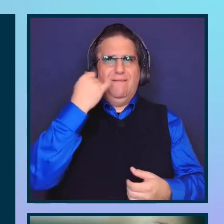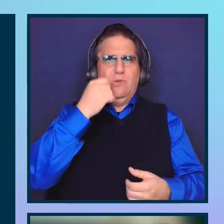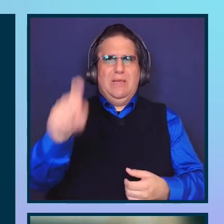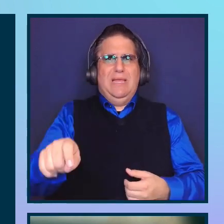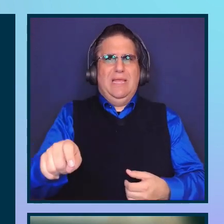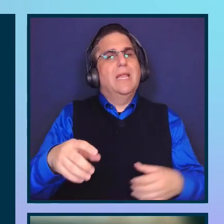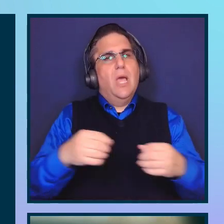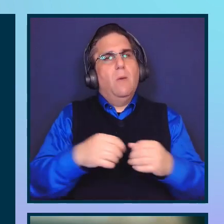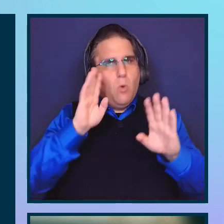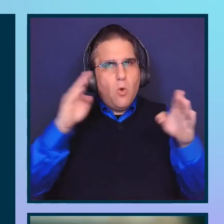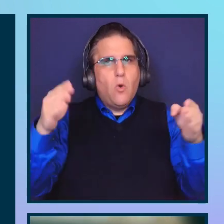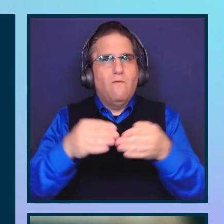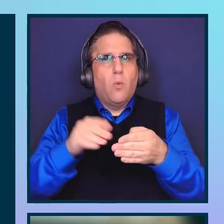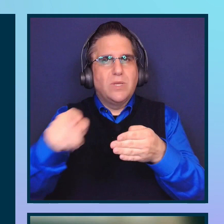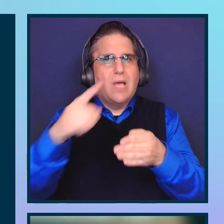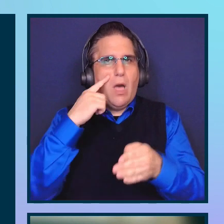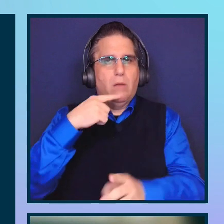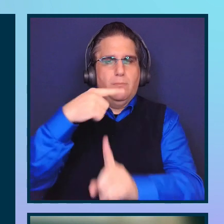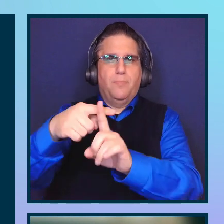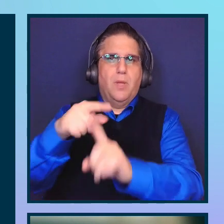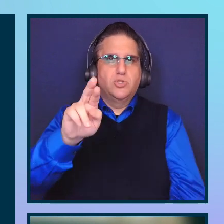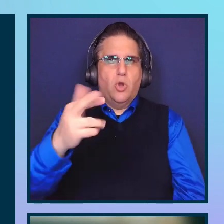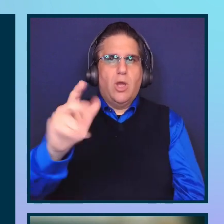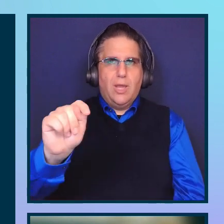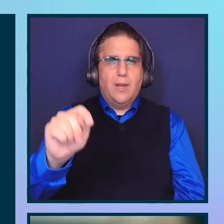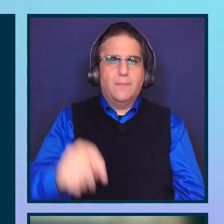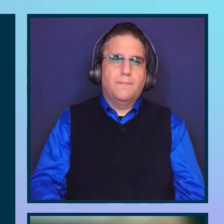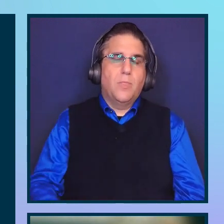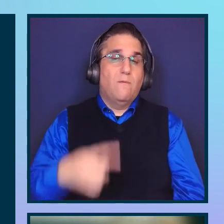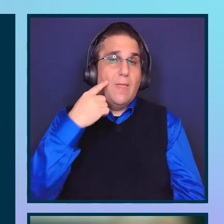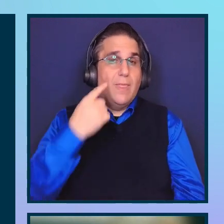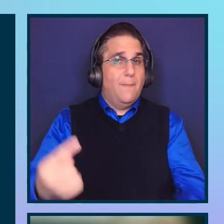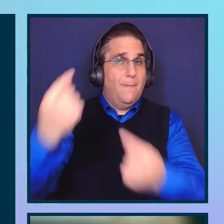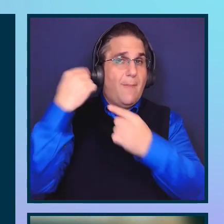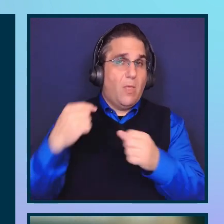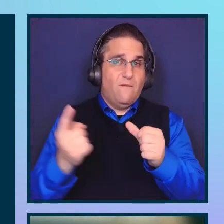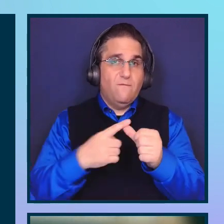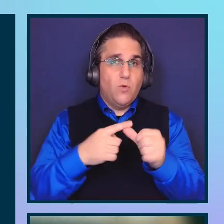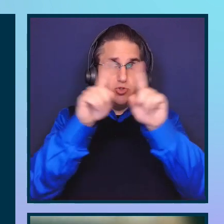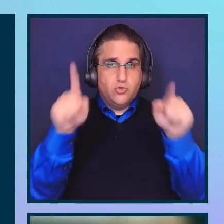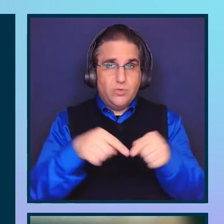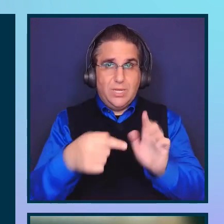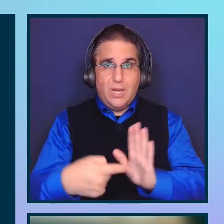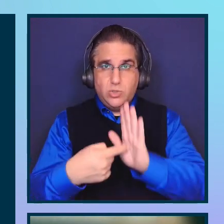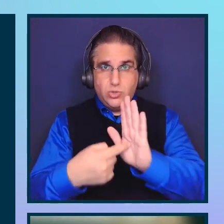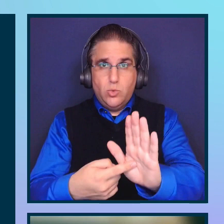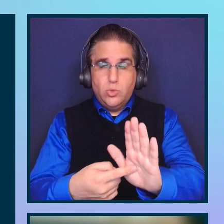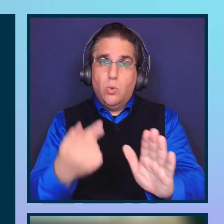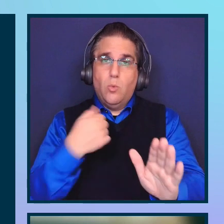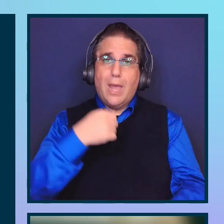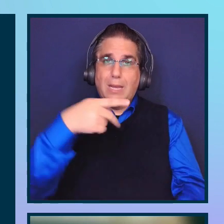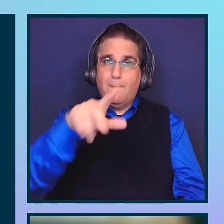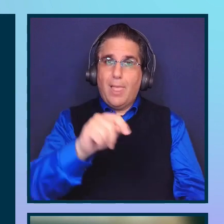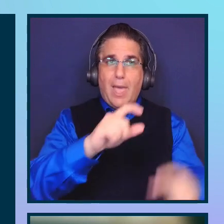targeted. For an example, if we think back to the first screen that we went over in the Plantiverse app, we had those plant tiles